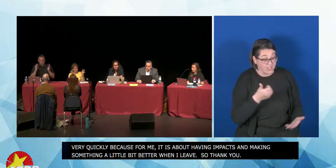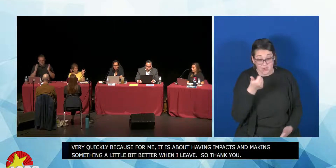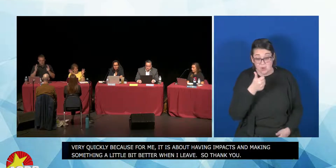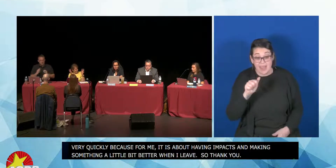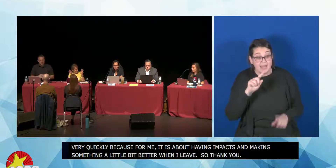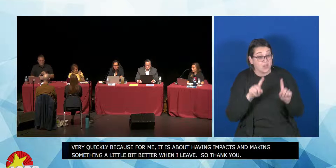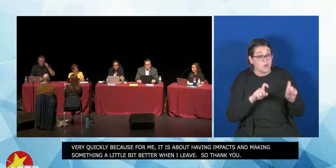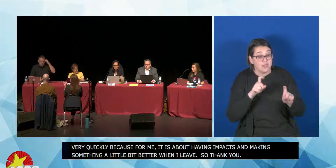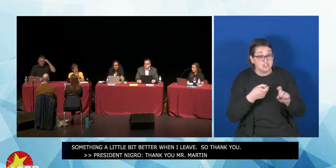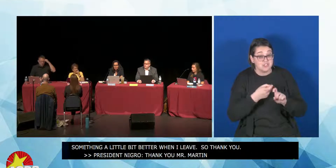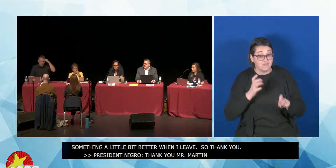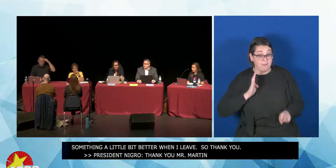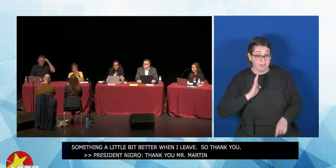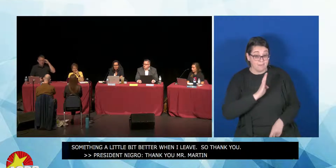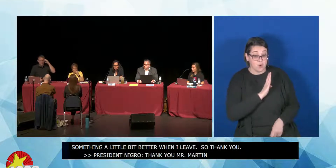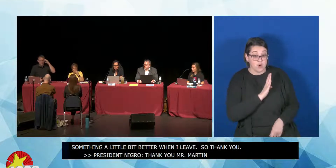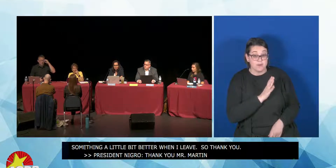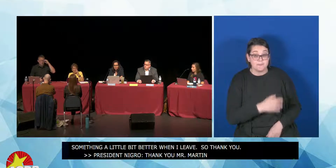from the board?